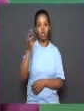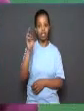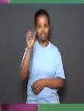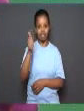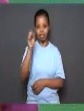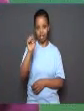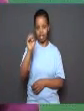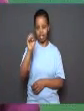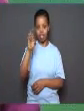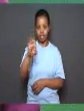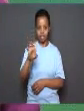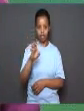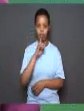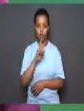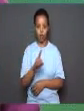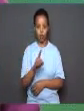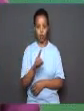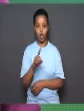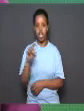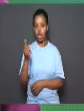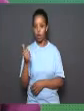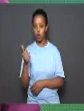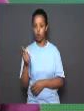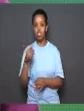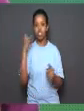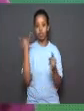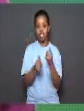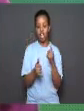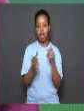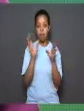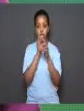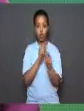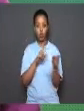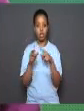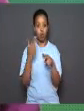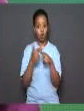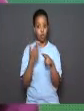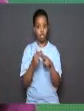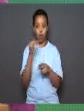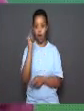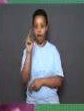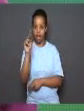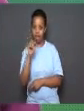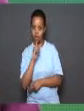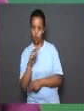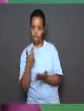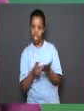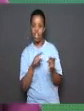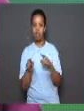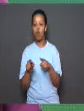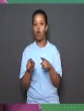Still, others ended with IN to indicate that they were